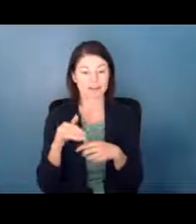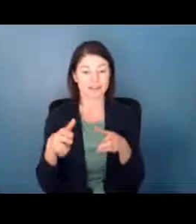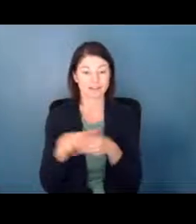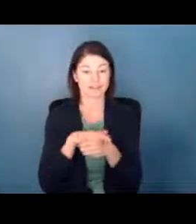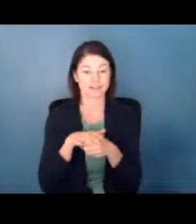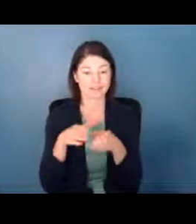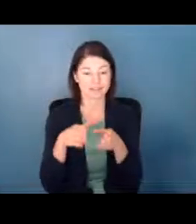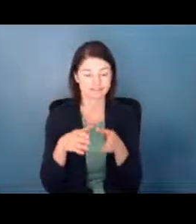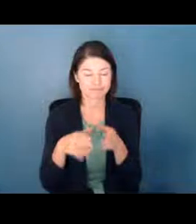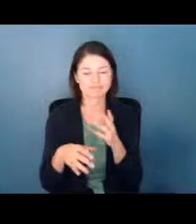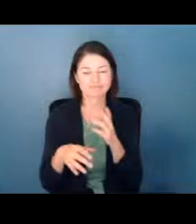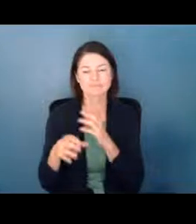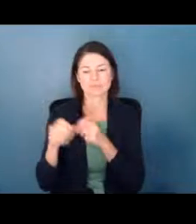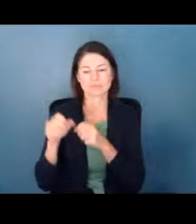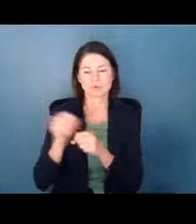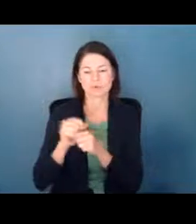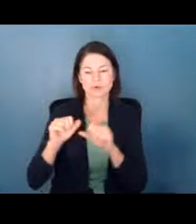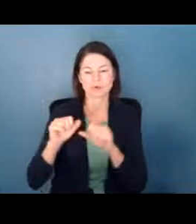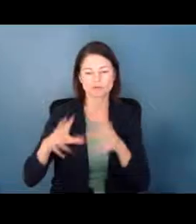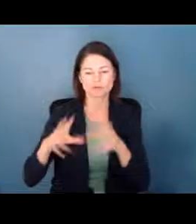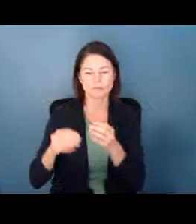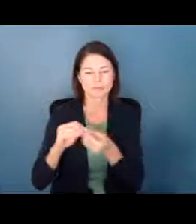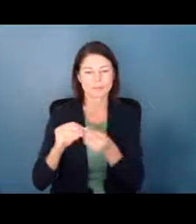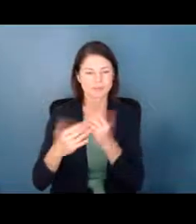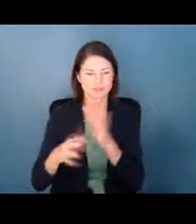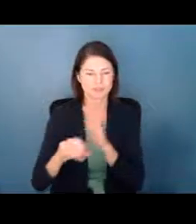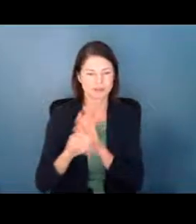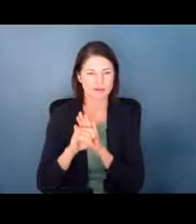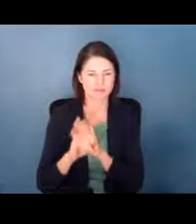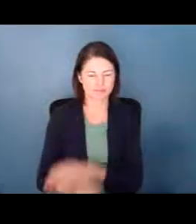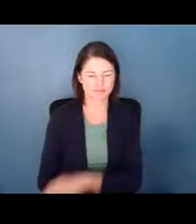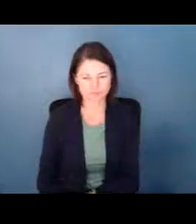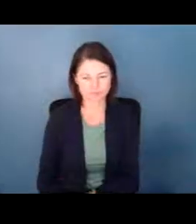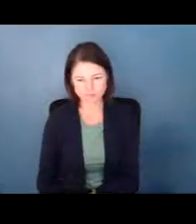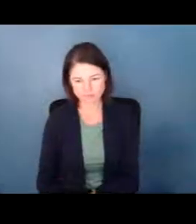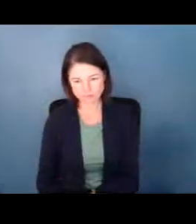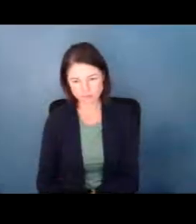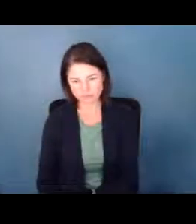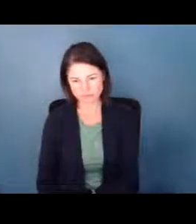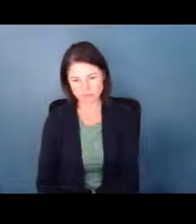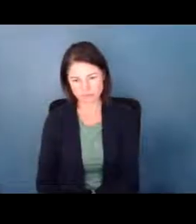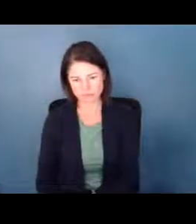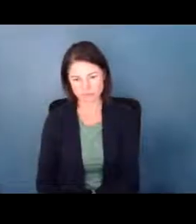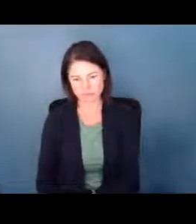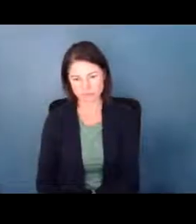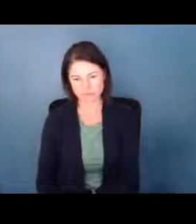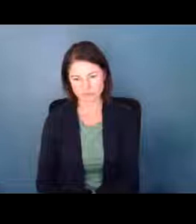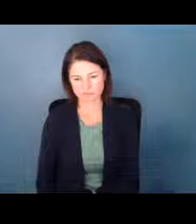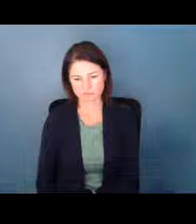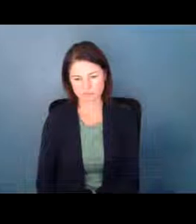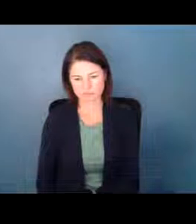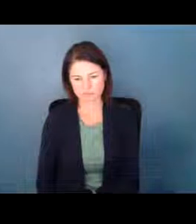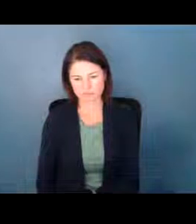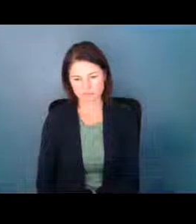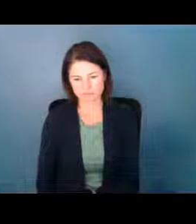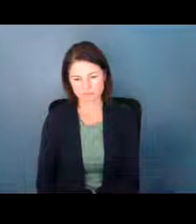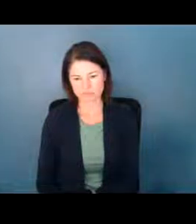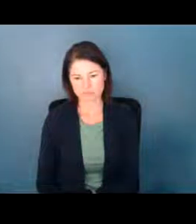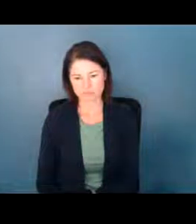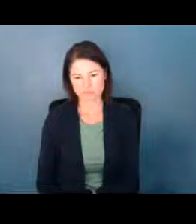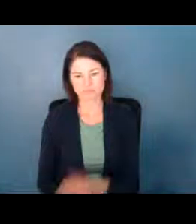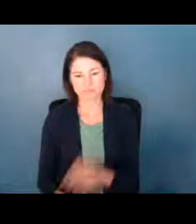identified by the work group members. So the process that we use to select these, initially some state